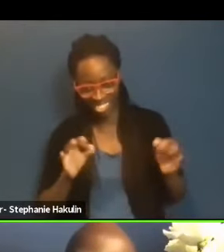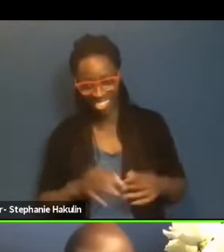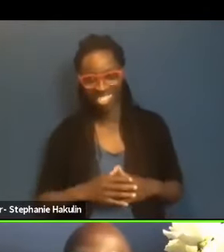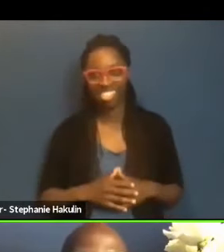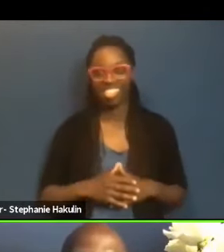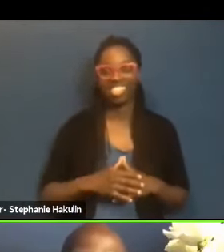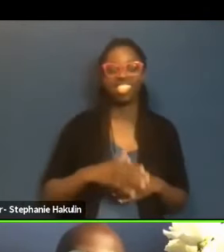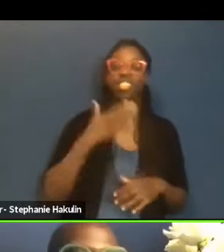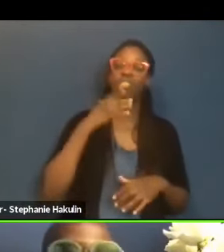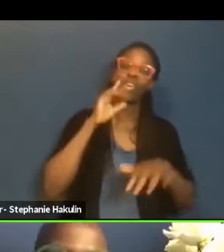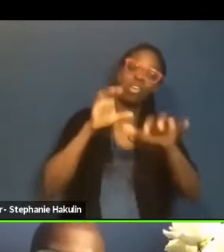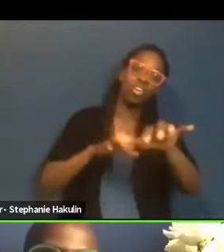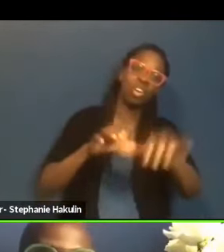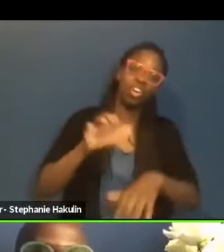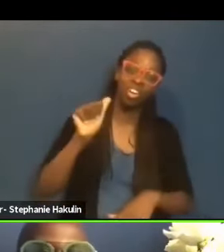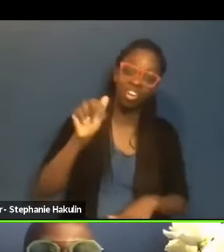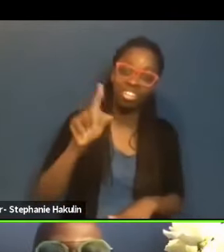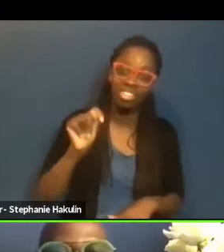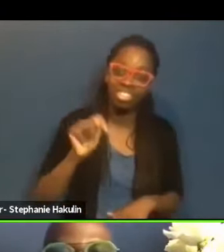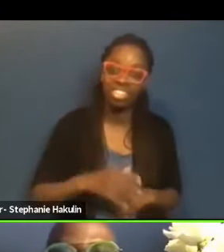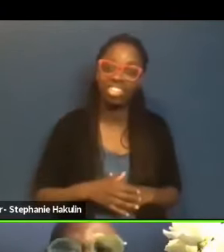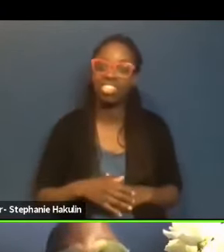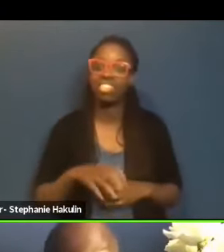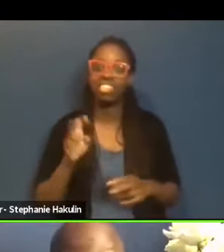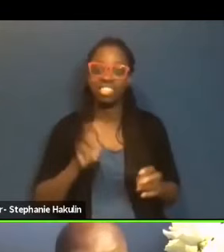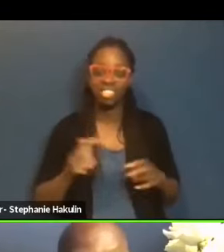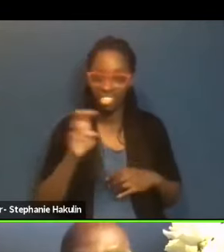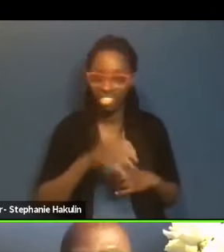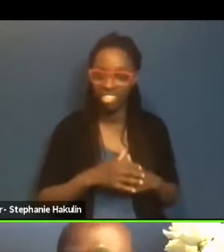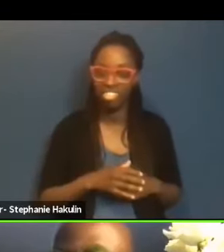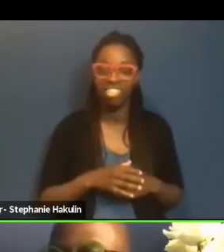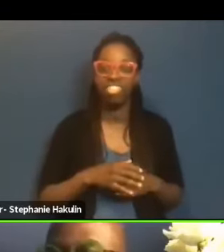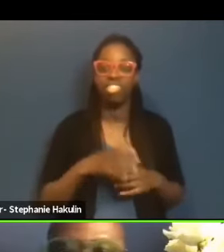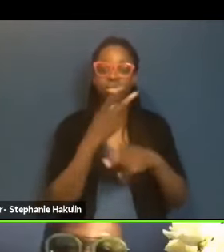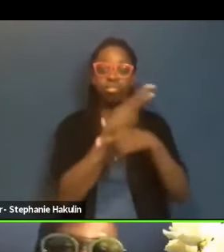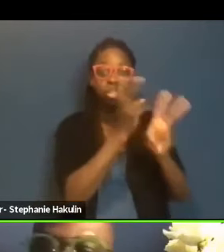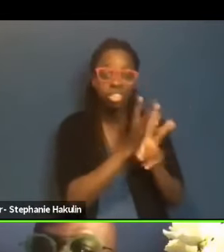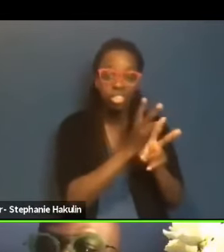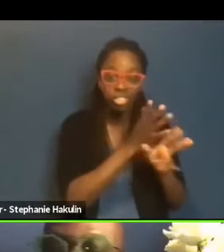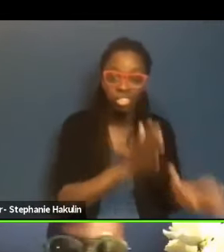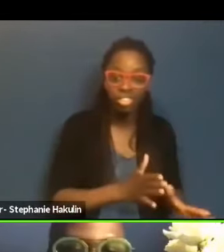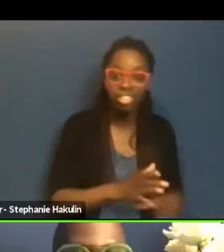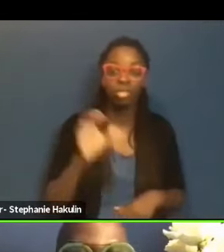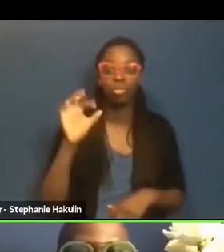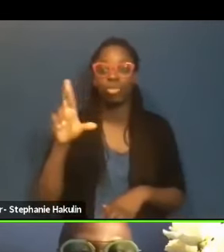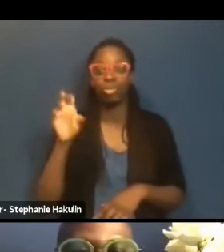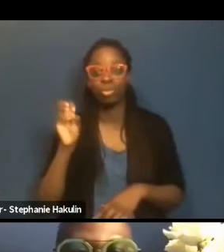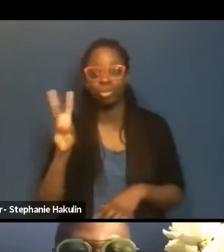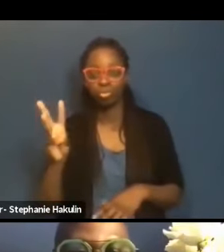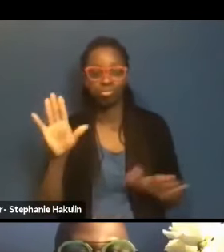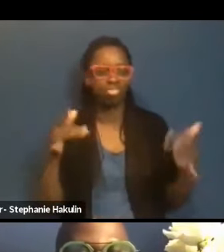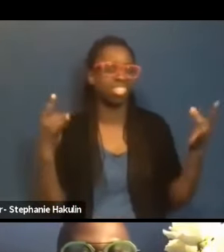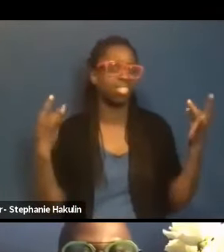The production crew is lit, and hopefully so are these scores. Sid, what'd it look like?